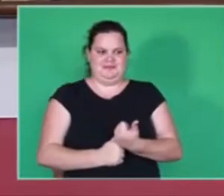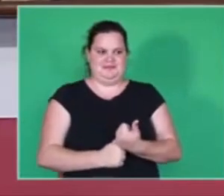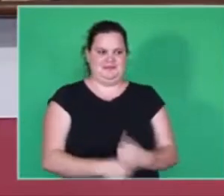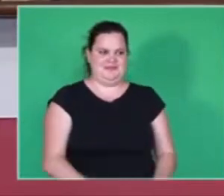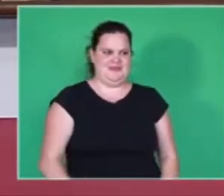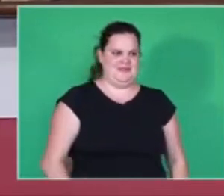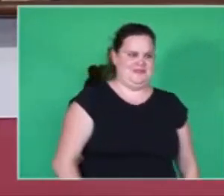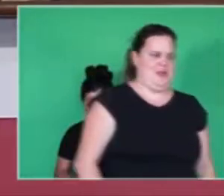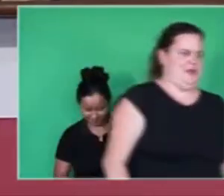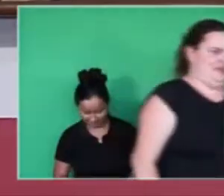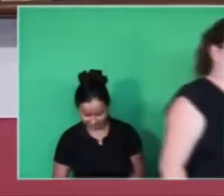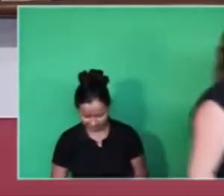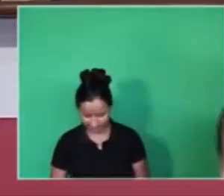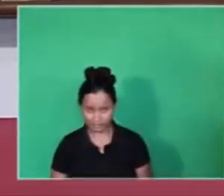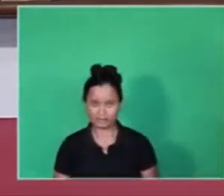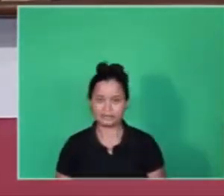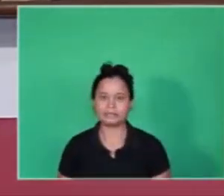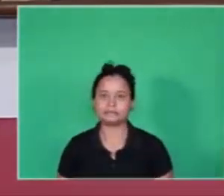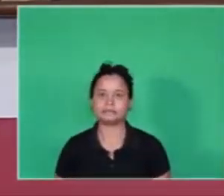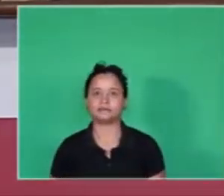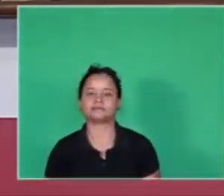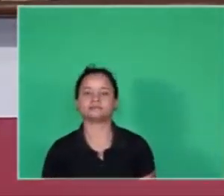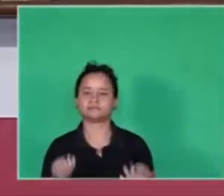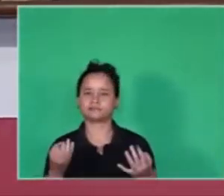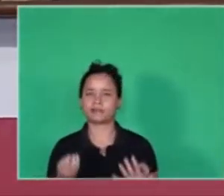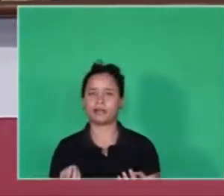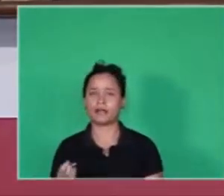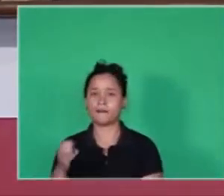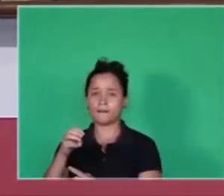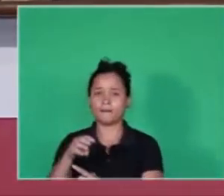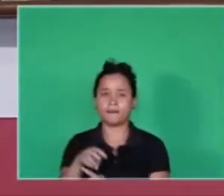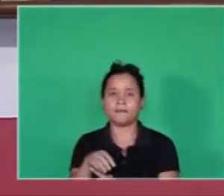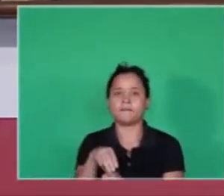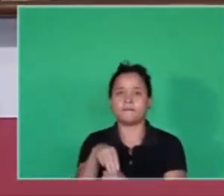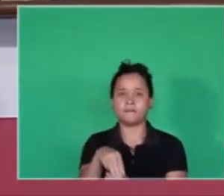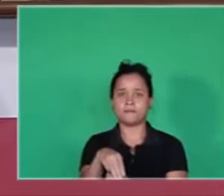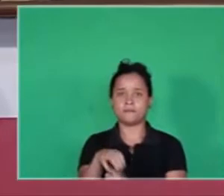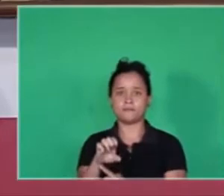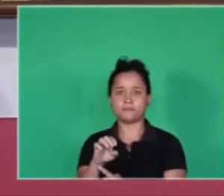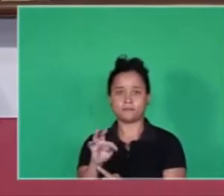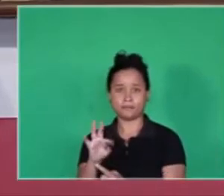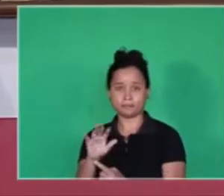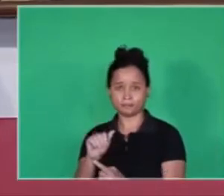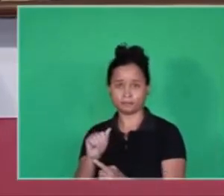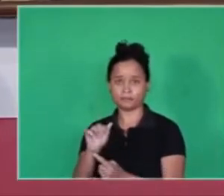It's metaphysics with two things.